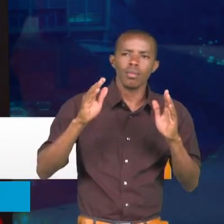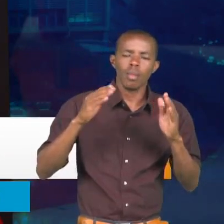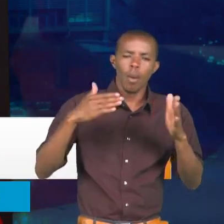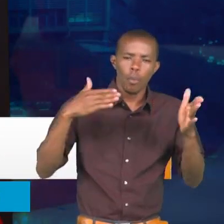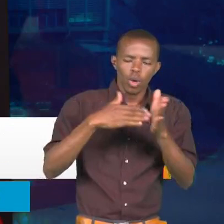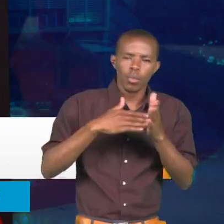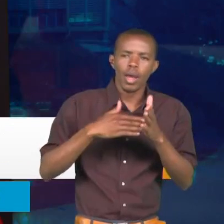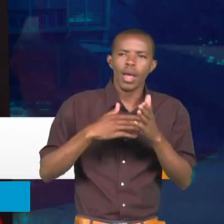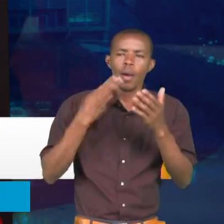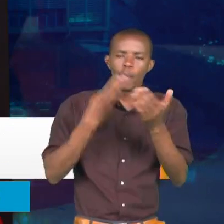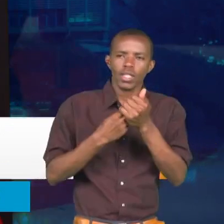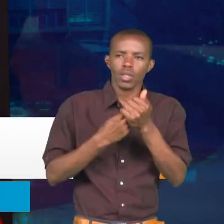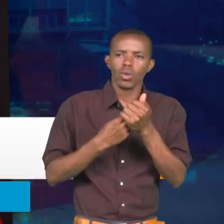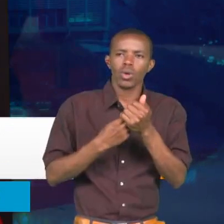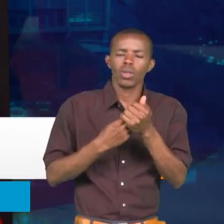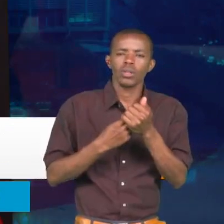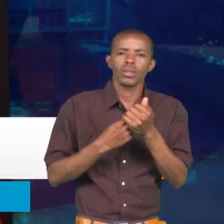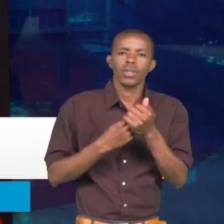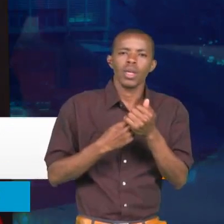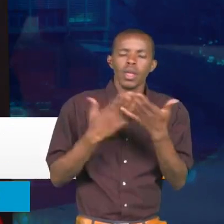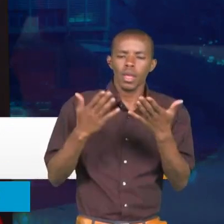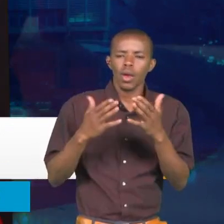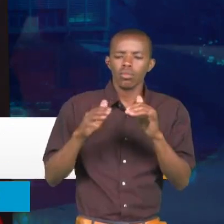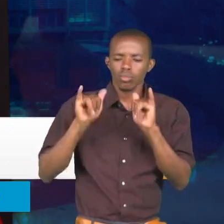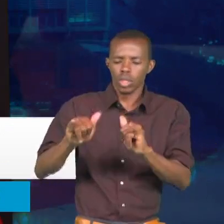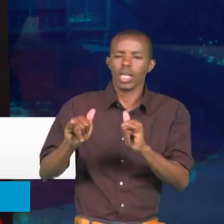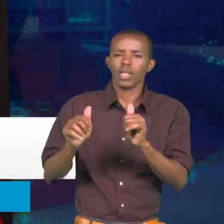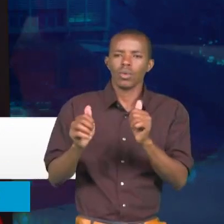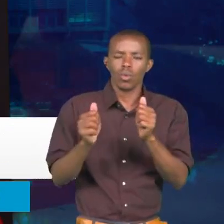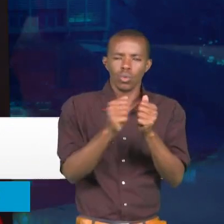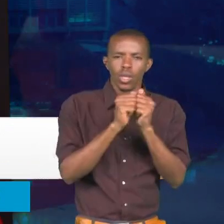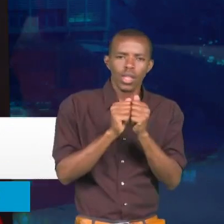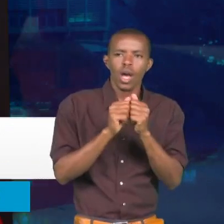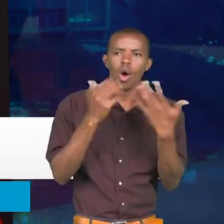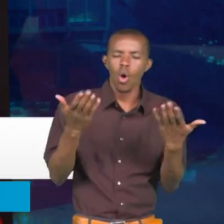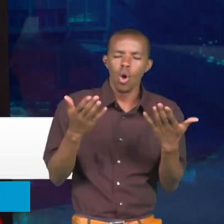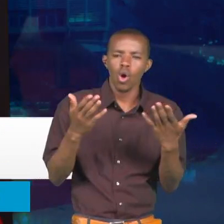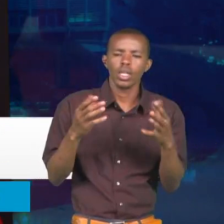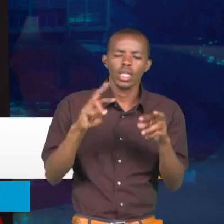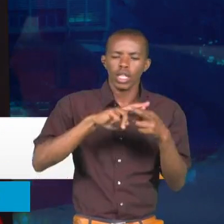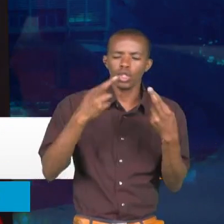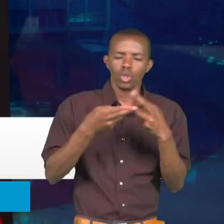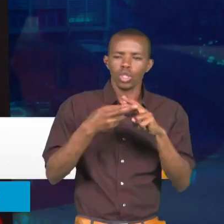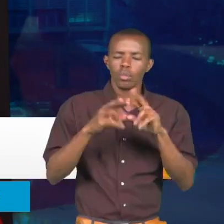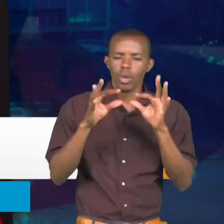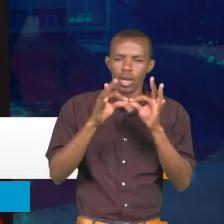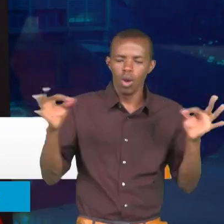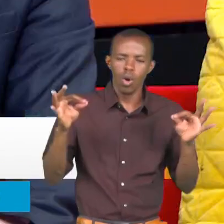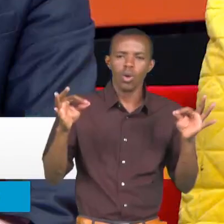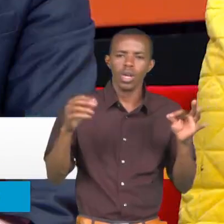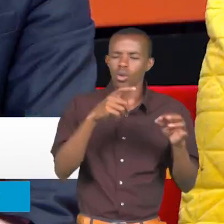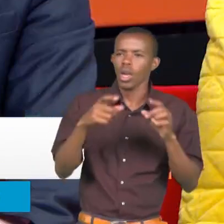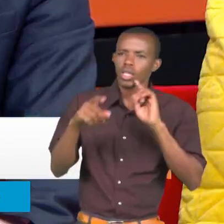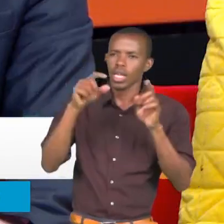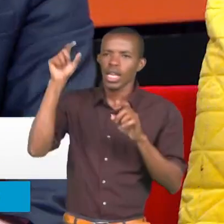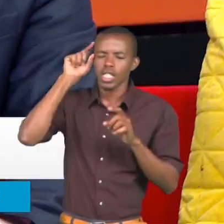partner. So a sexual partner, an intimate person that either you stay with or you are in a long-term relationship so with. So in short, what were you trying to mean?